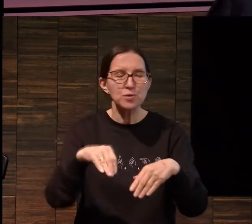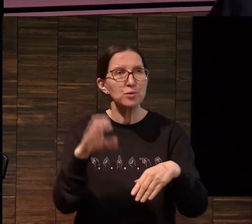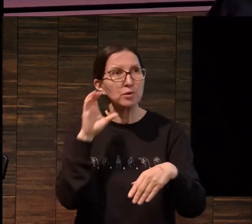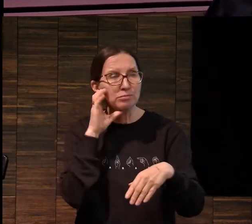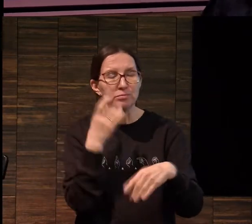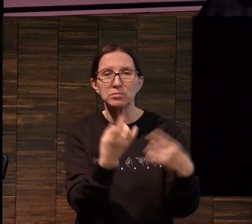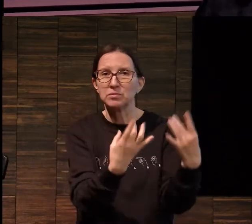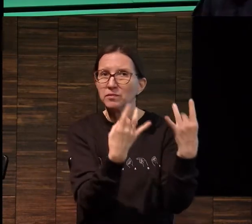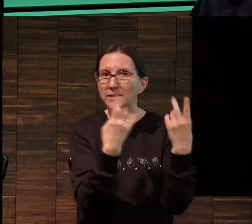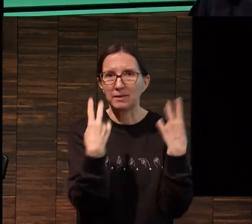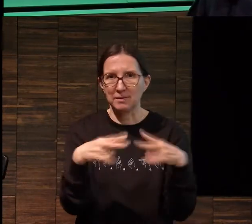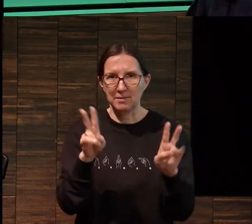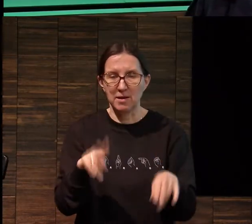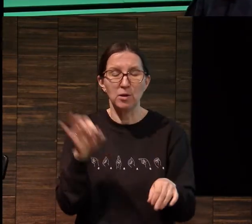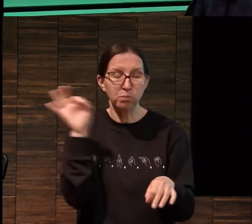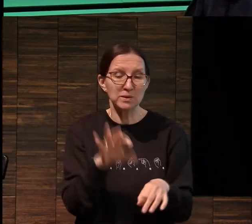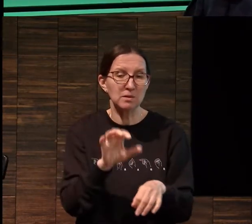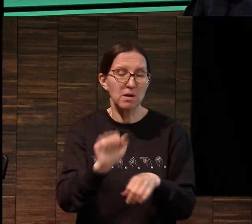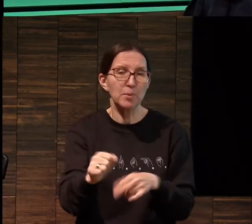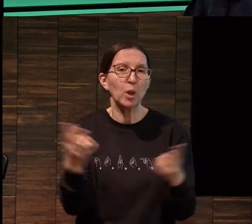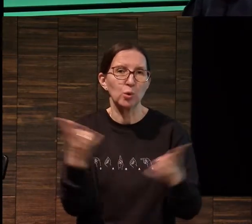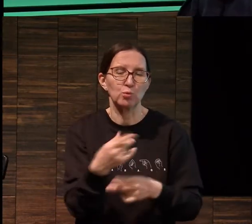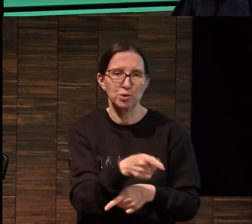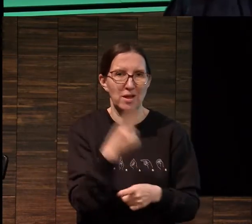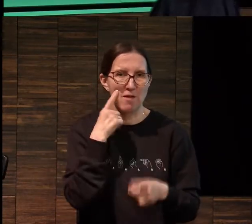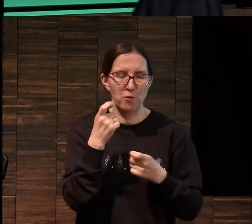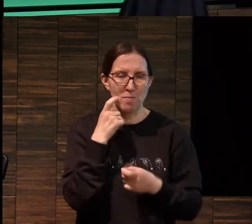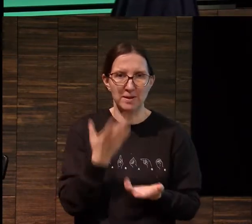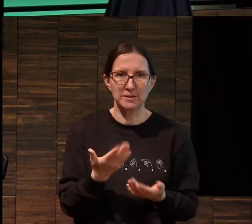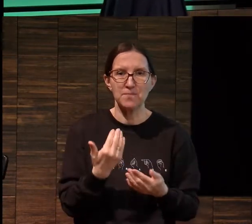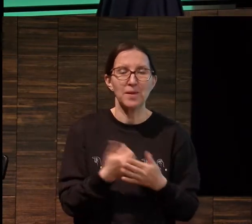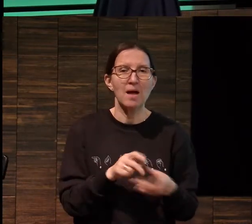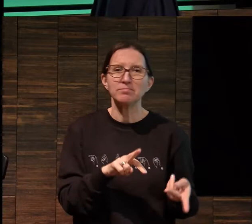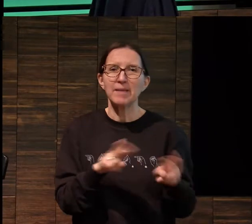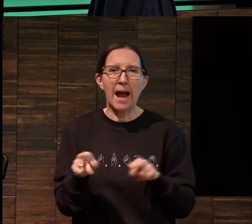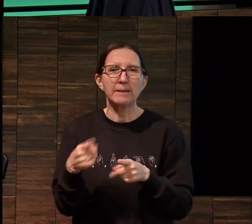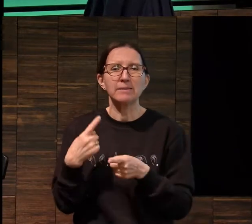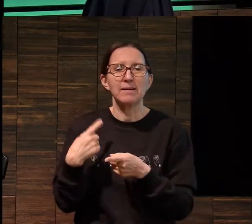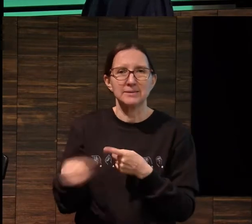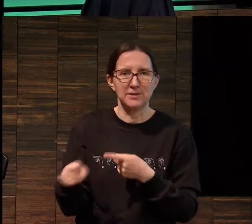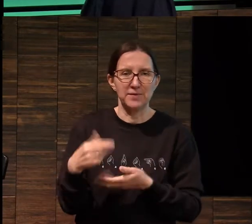skipping between level and so on and so forth, reaching everything quickly.